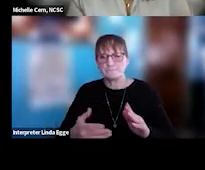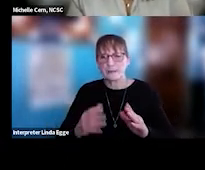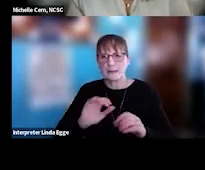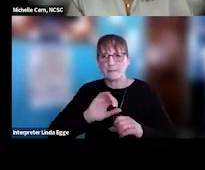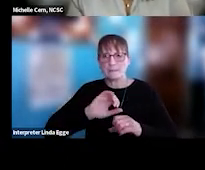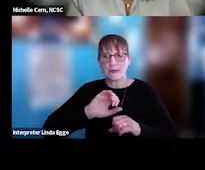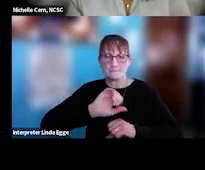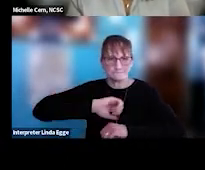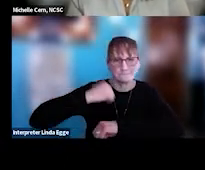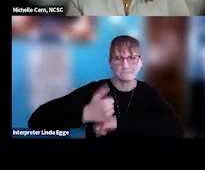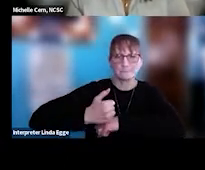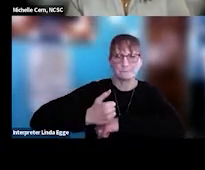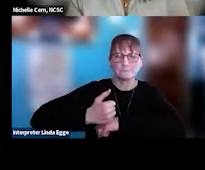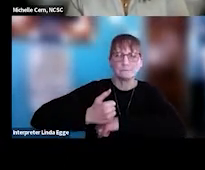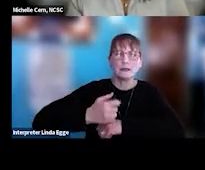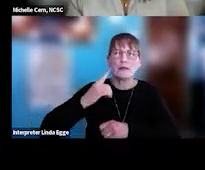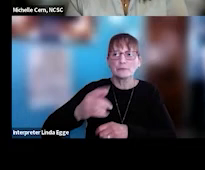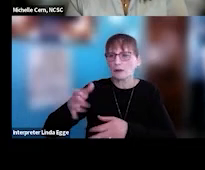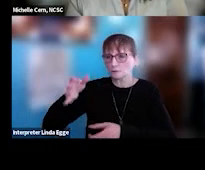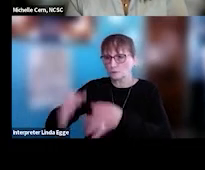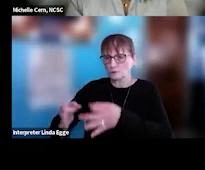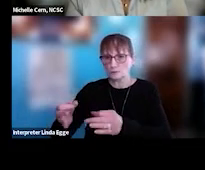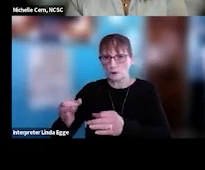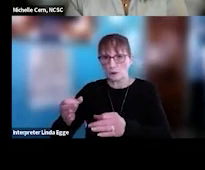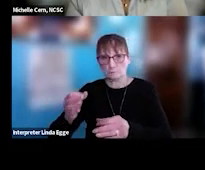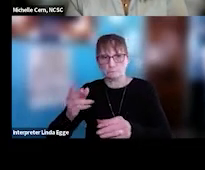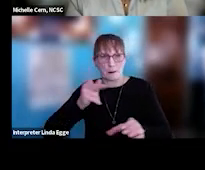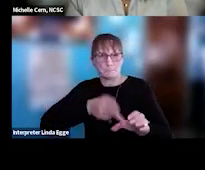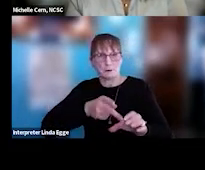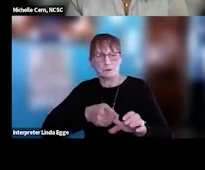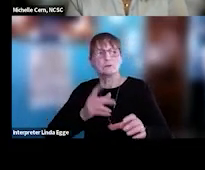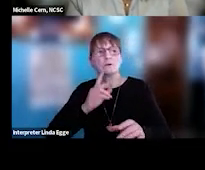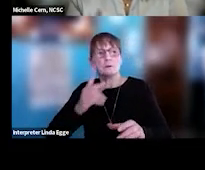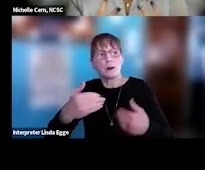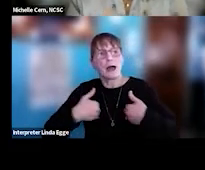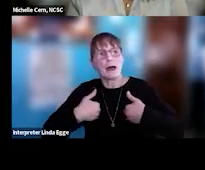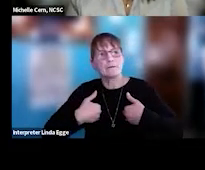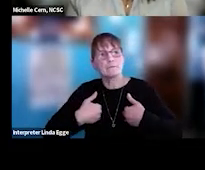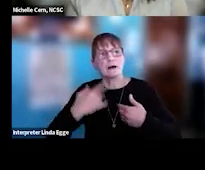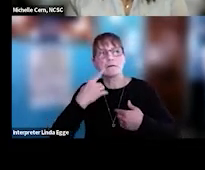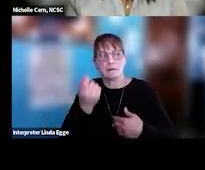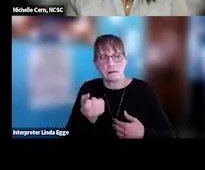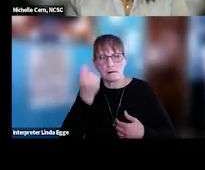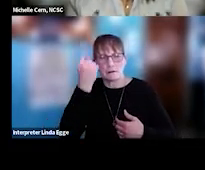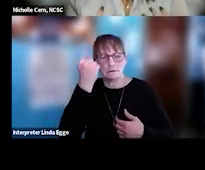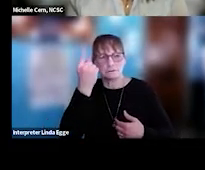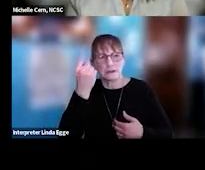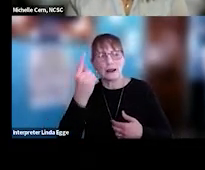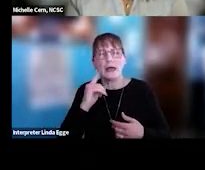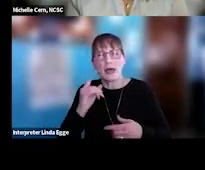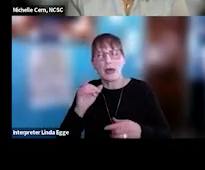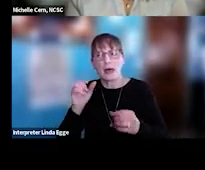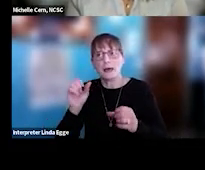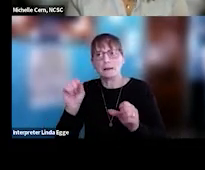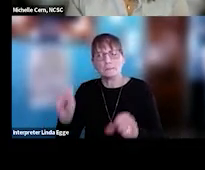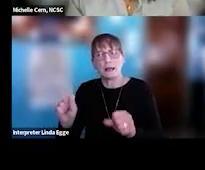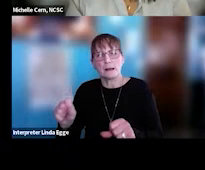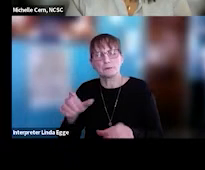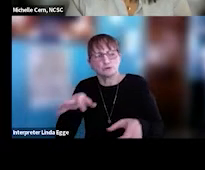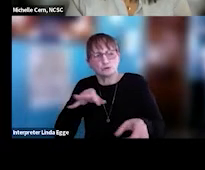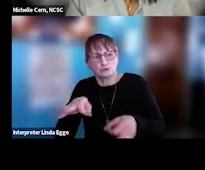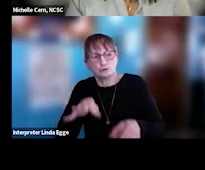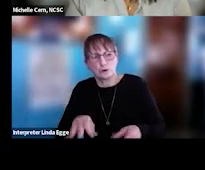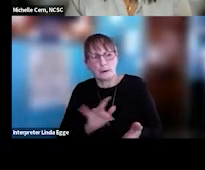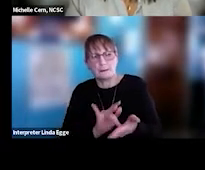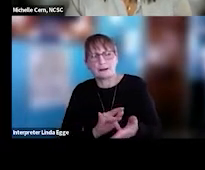foundation setting so that judicial participants would be able to have an understanding of and be able to describe medications used